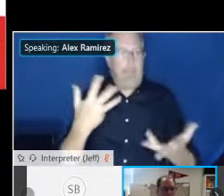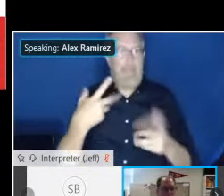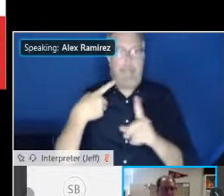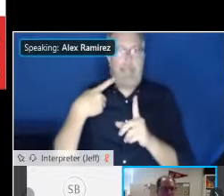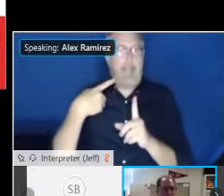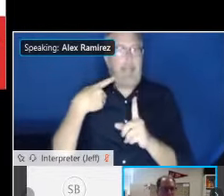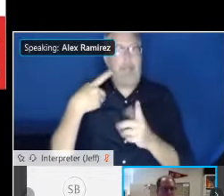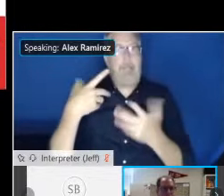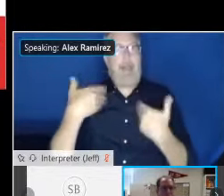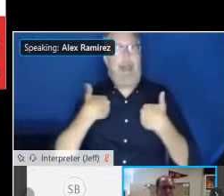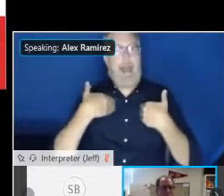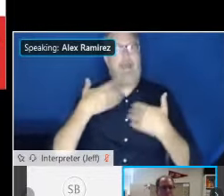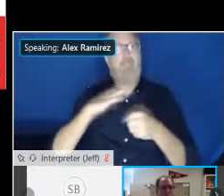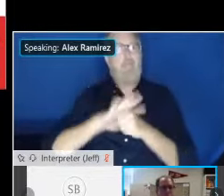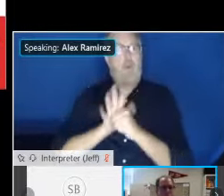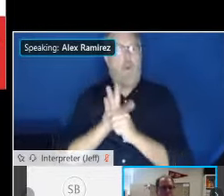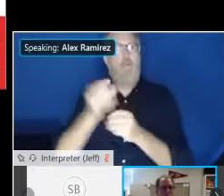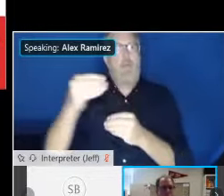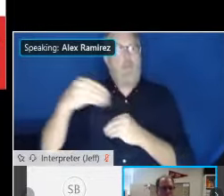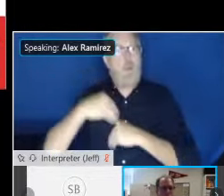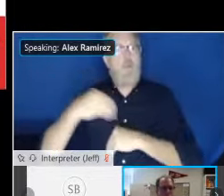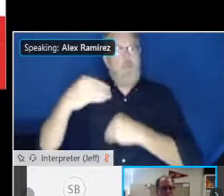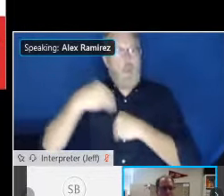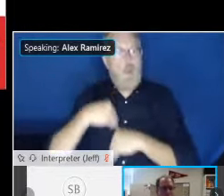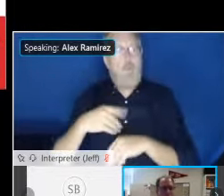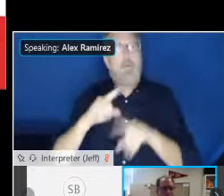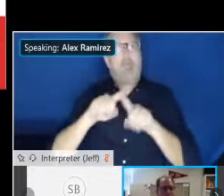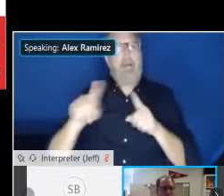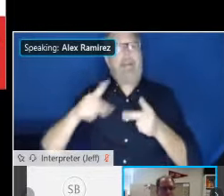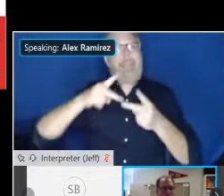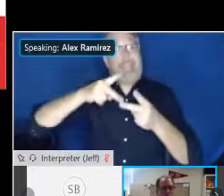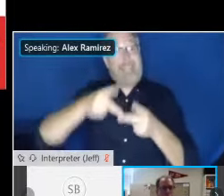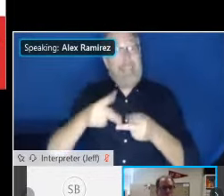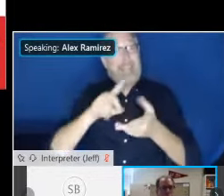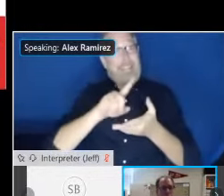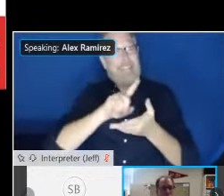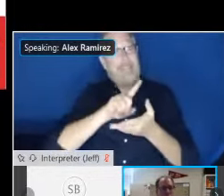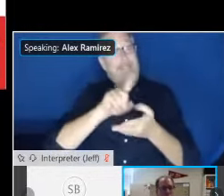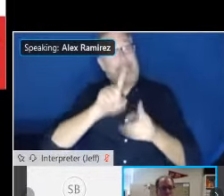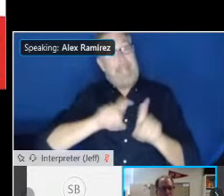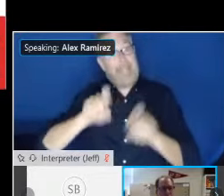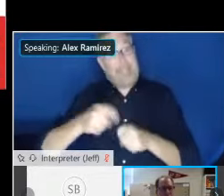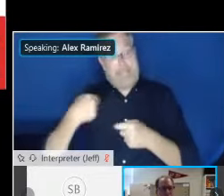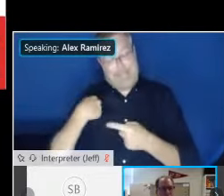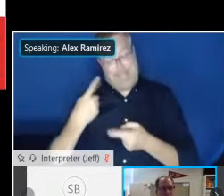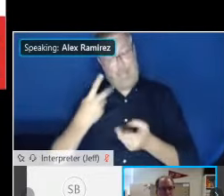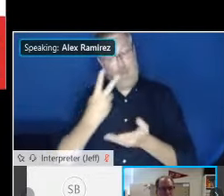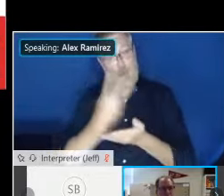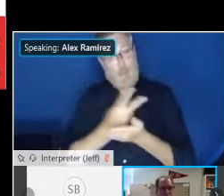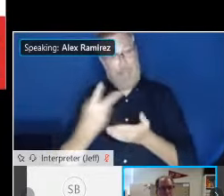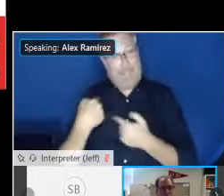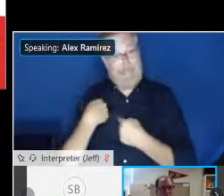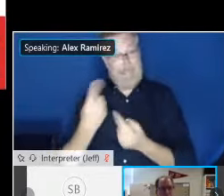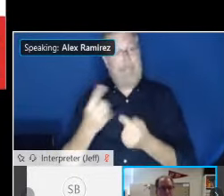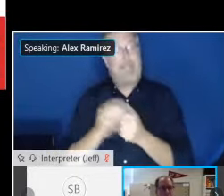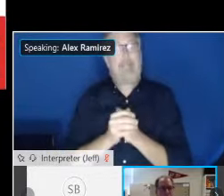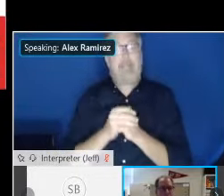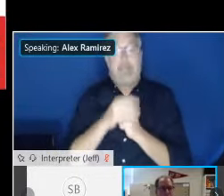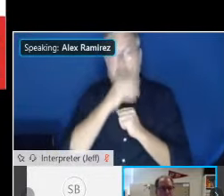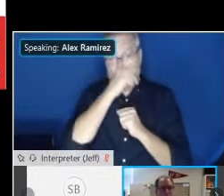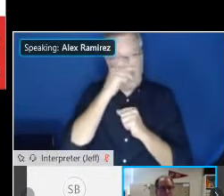into our population. But our second testing for the past 2 weeks is to just focus on the positives. So